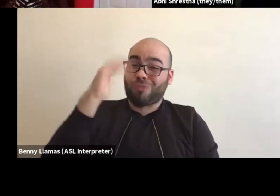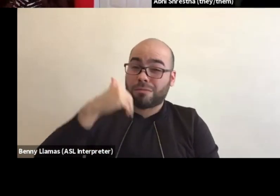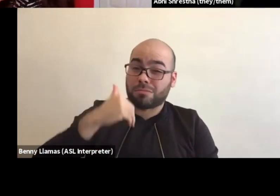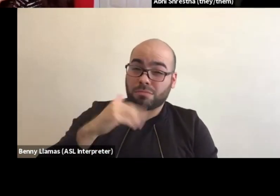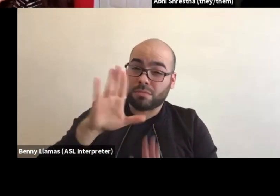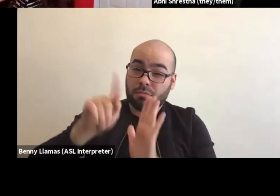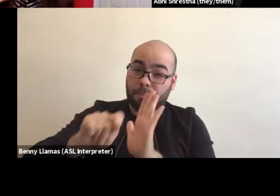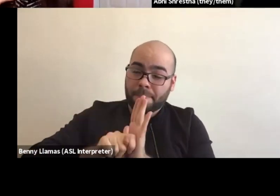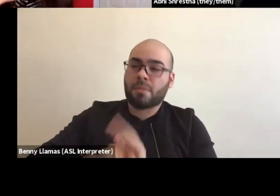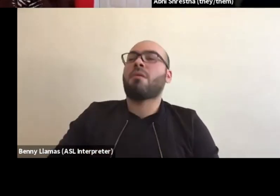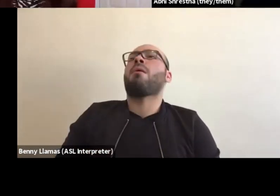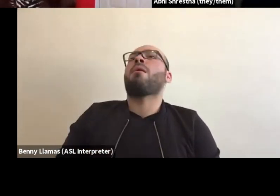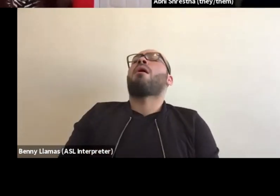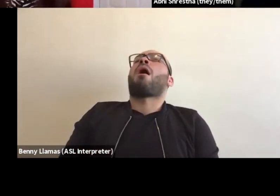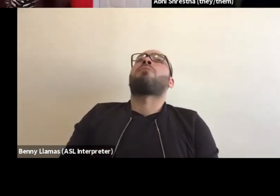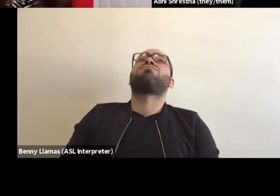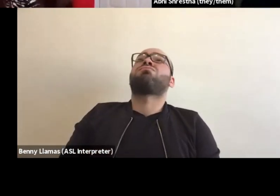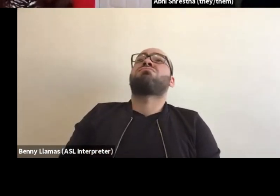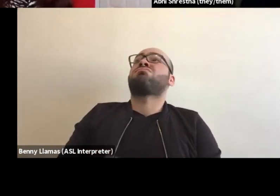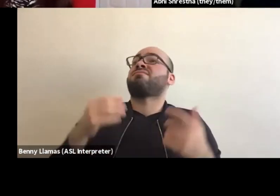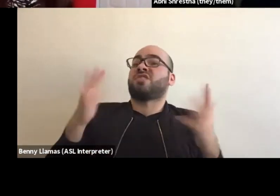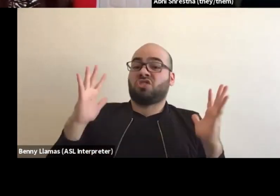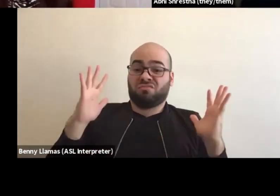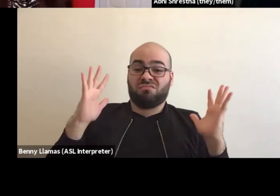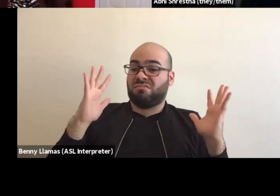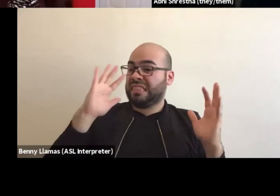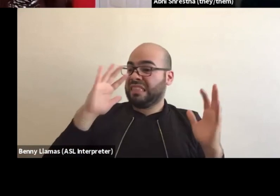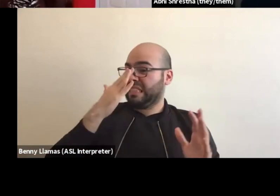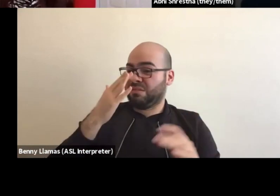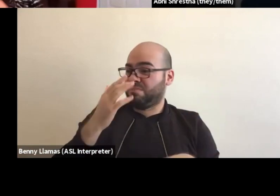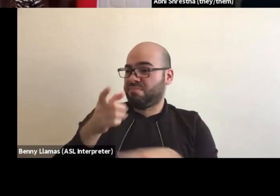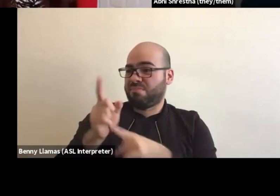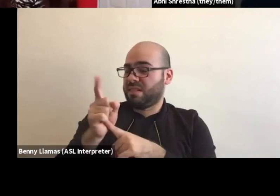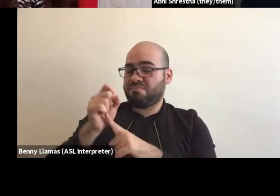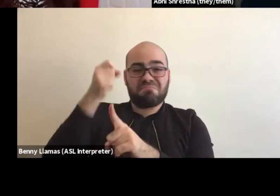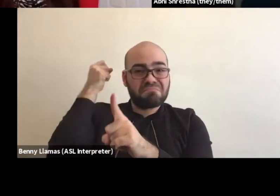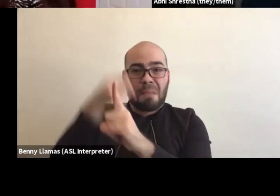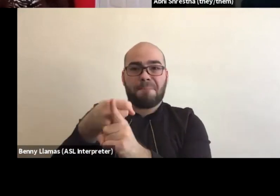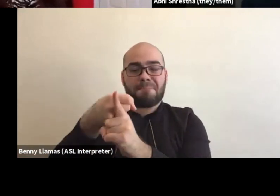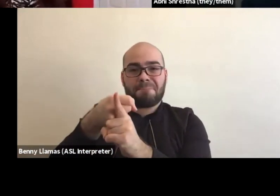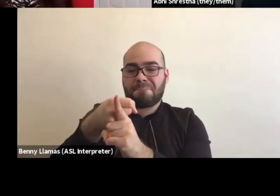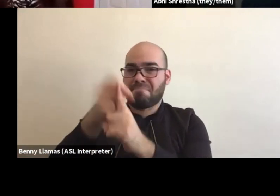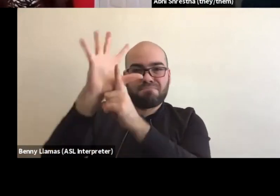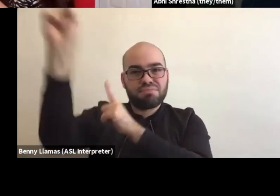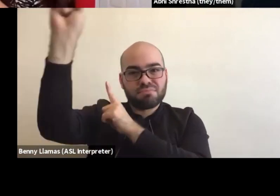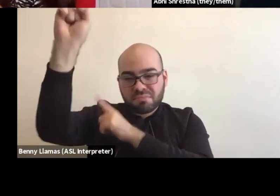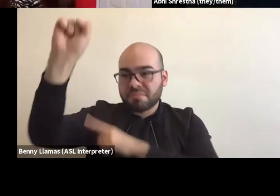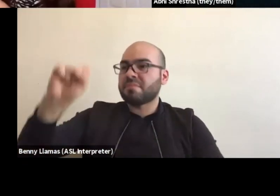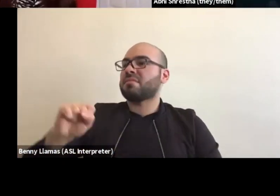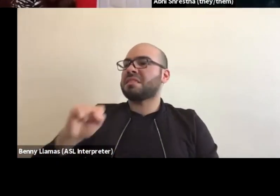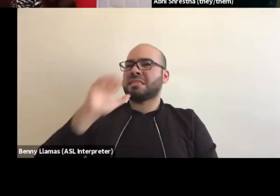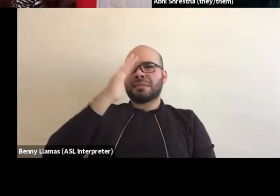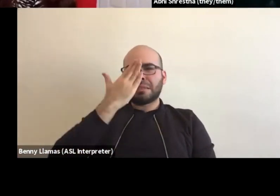And then everything just kind of like exploded. It was so strange that the books also came out like right